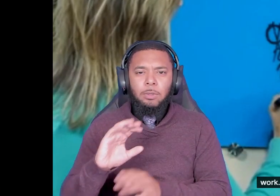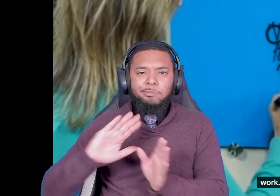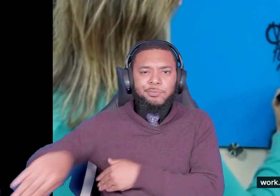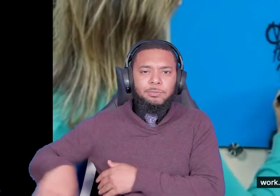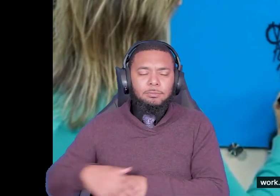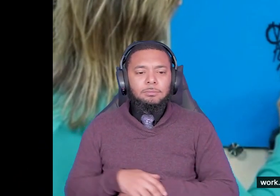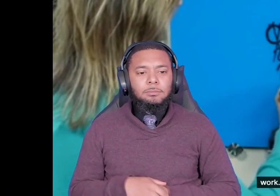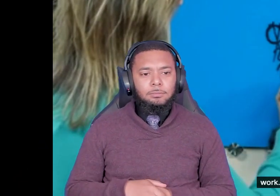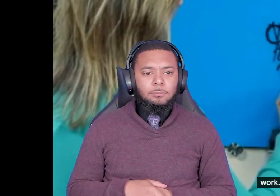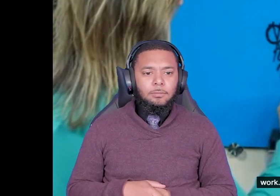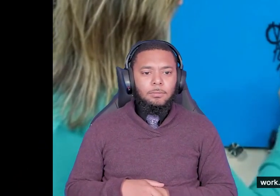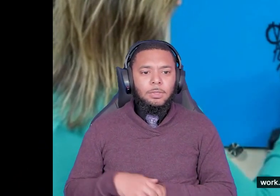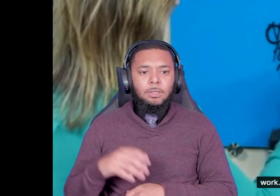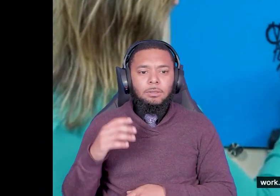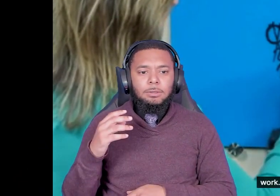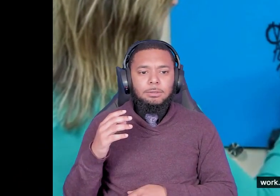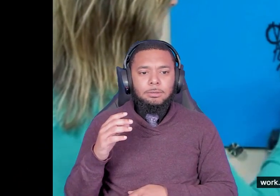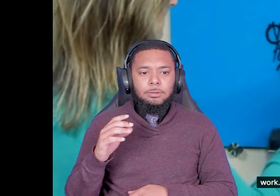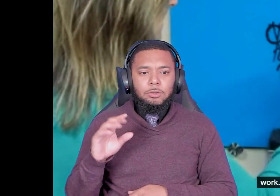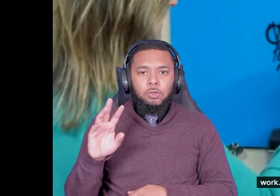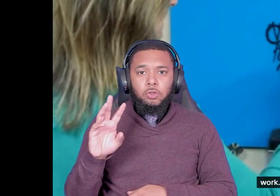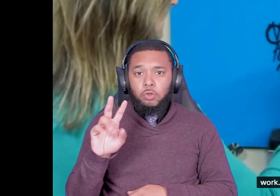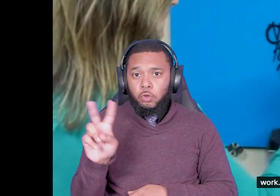is 64.